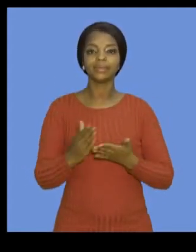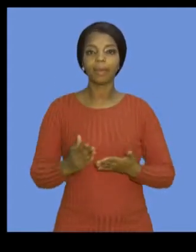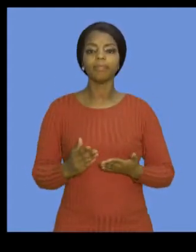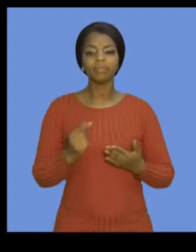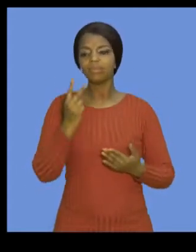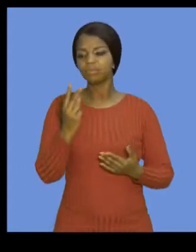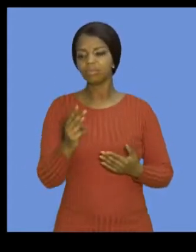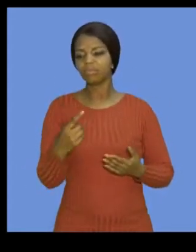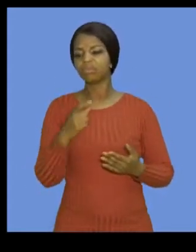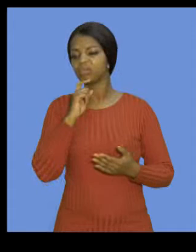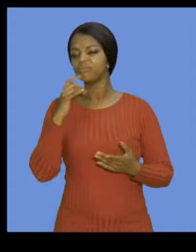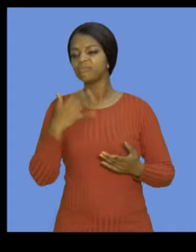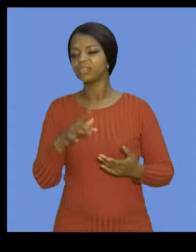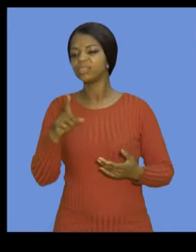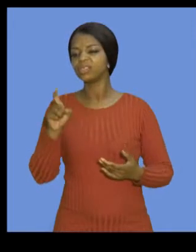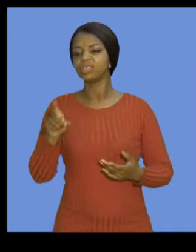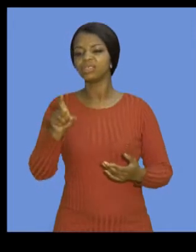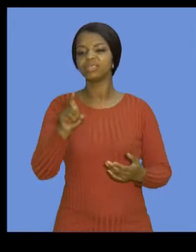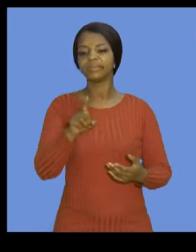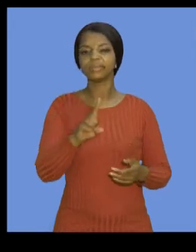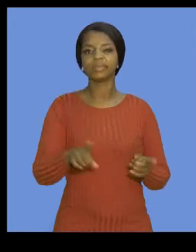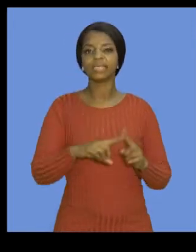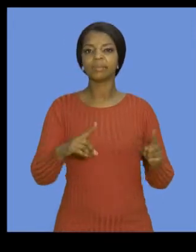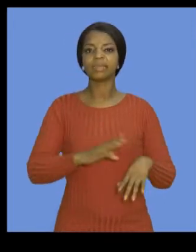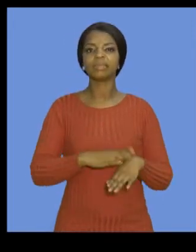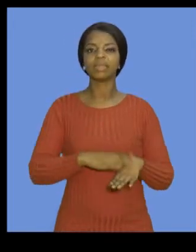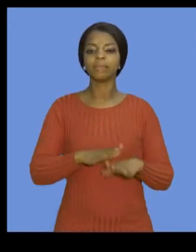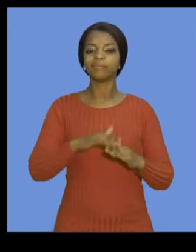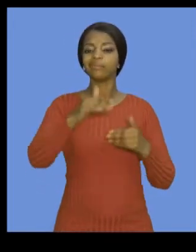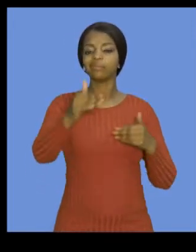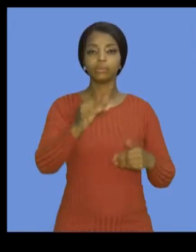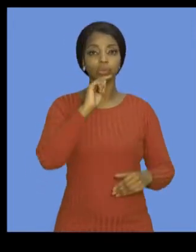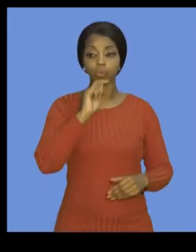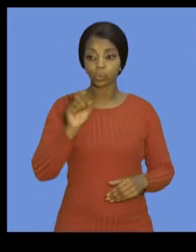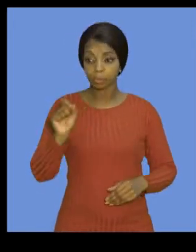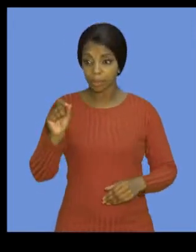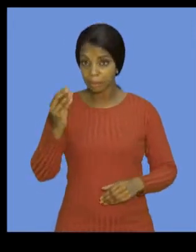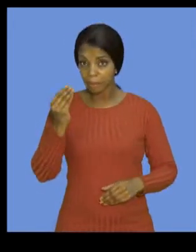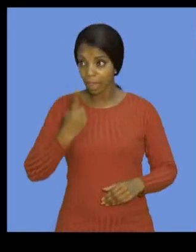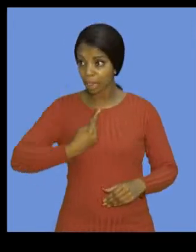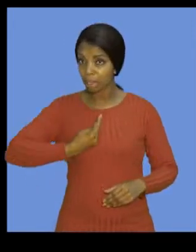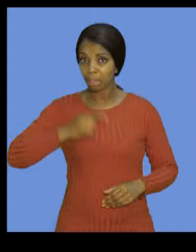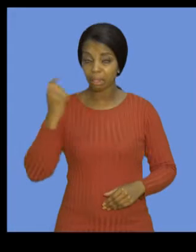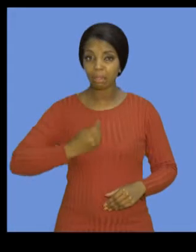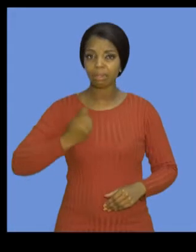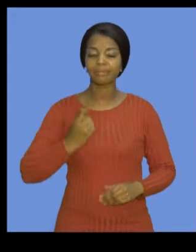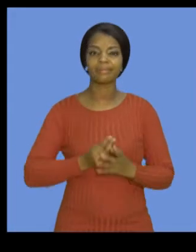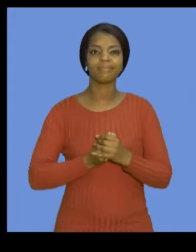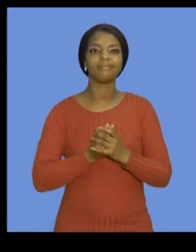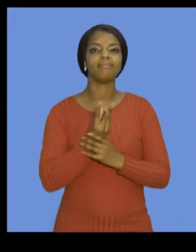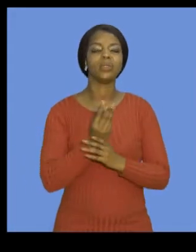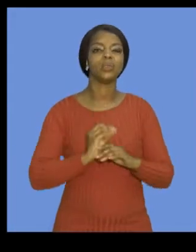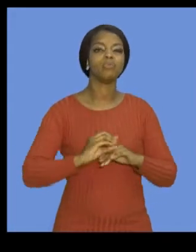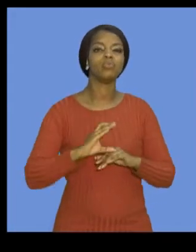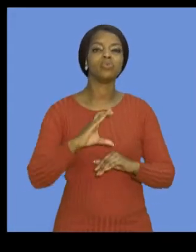and after a certain duration of time, it will have grown to be a very large amount of money, and then